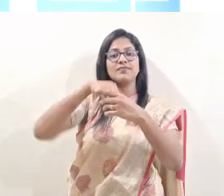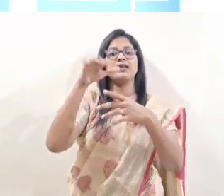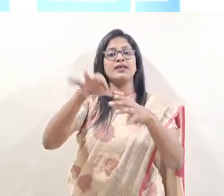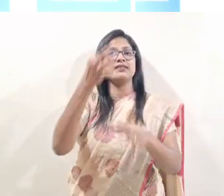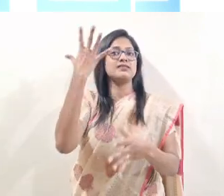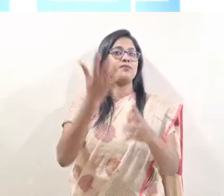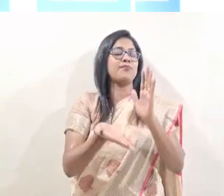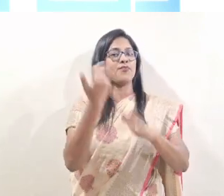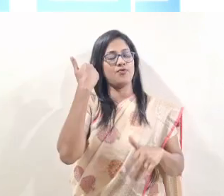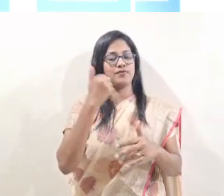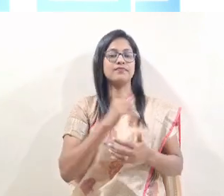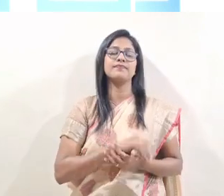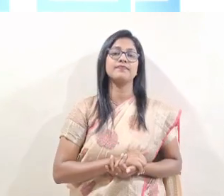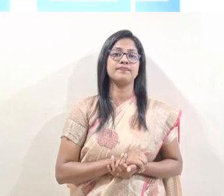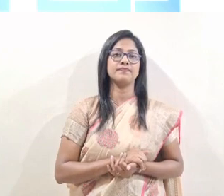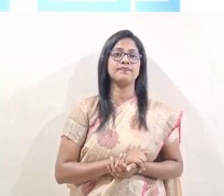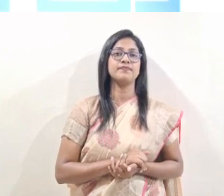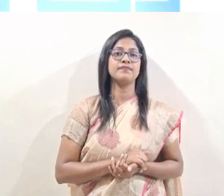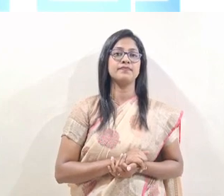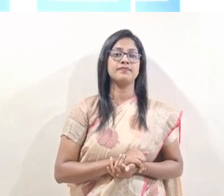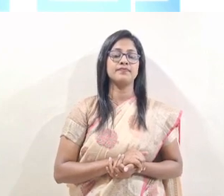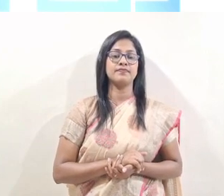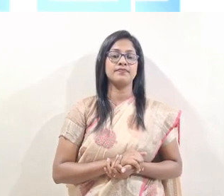more resilient.